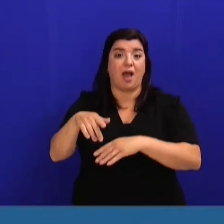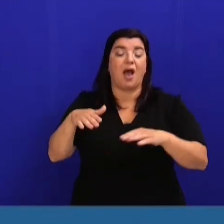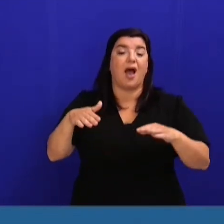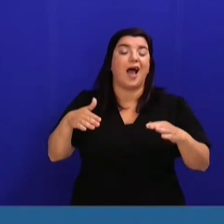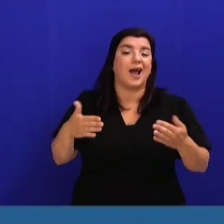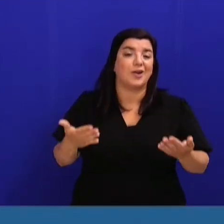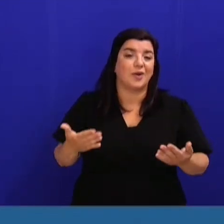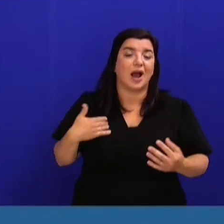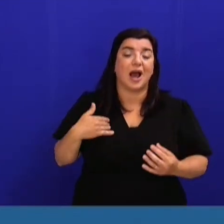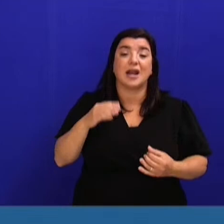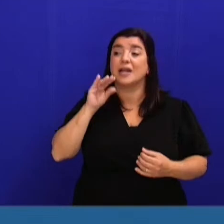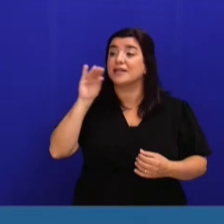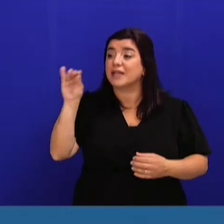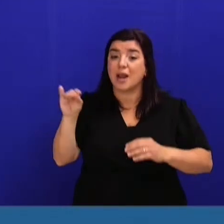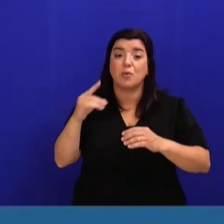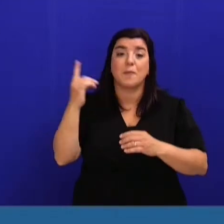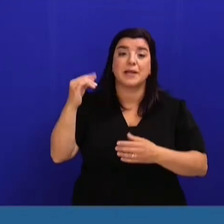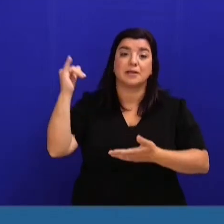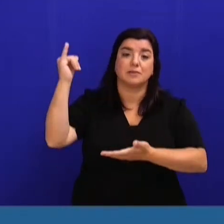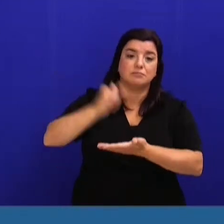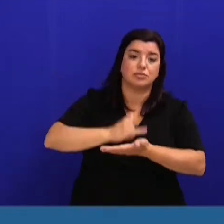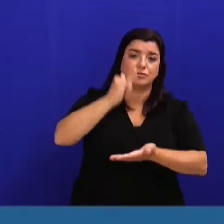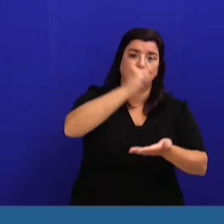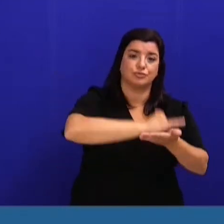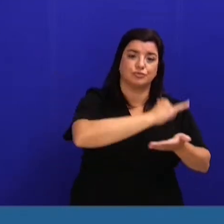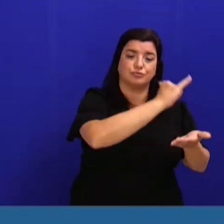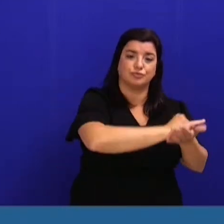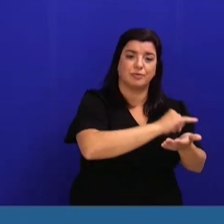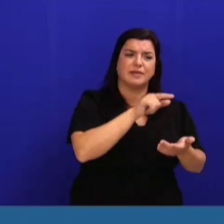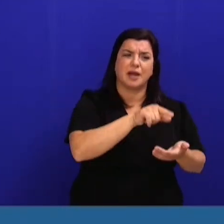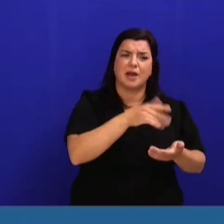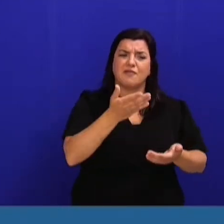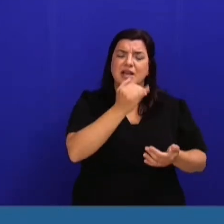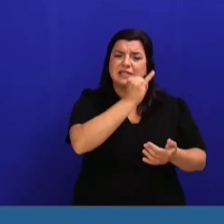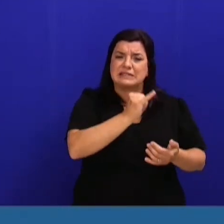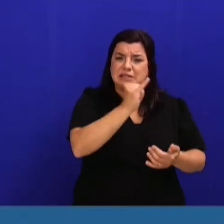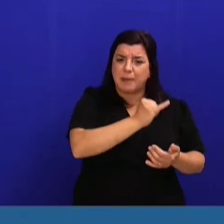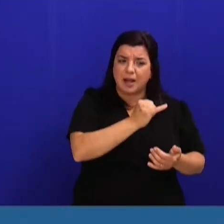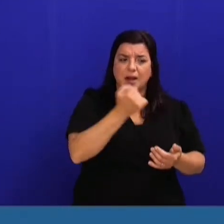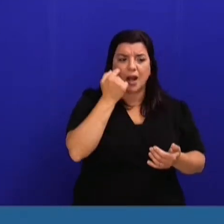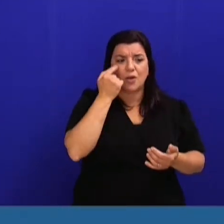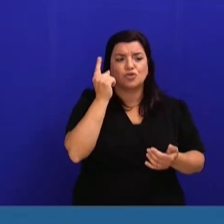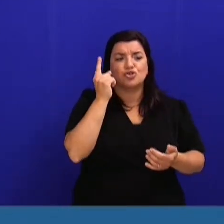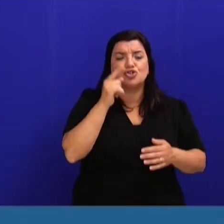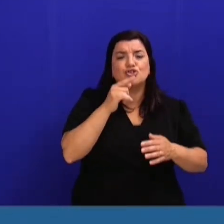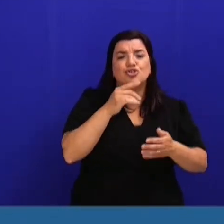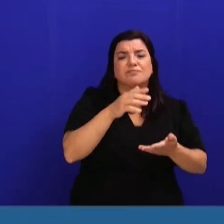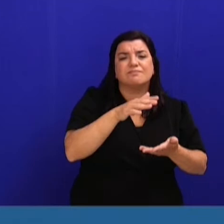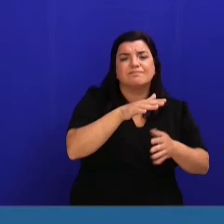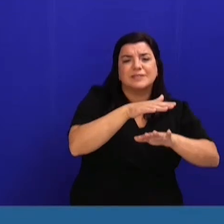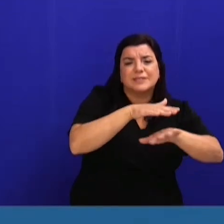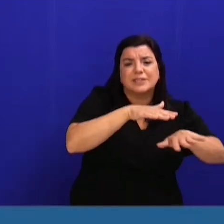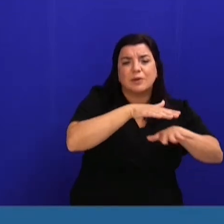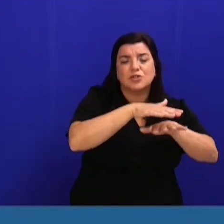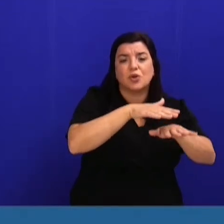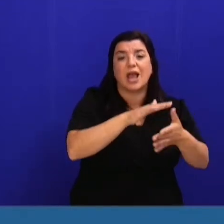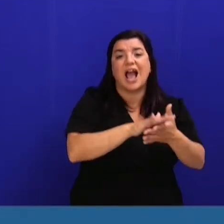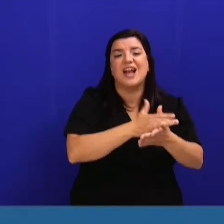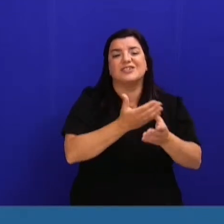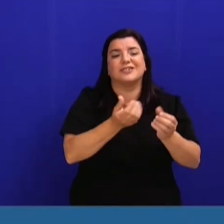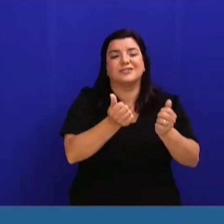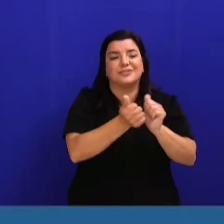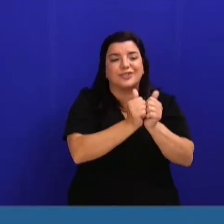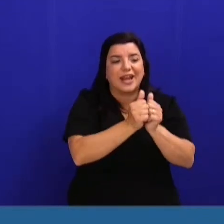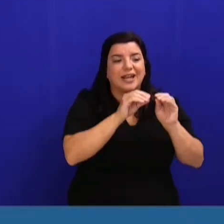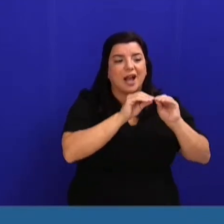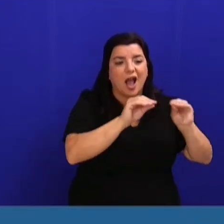kull airline li kellhom b'xi mod xi defaulters biex naraw x'kienu s-sitwazzjonijiet, jdu nifhmu wkoll li kien hemm training tagħhom, però